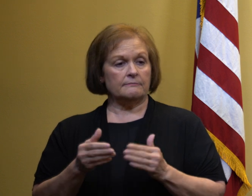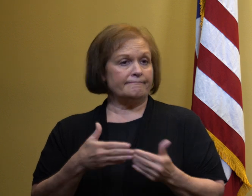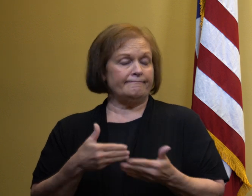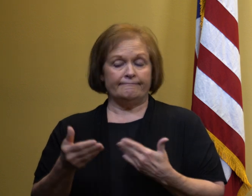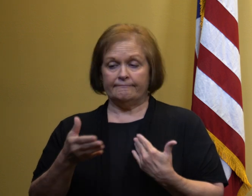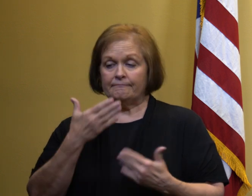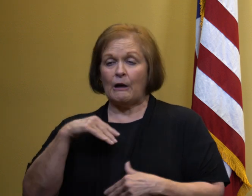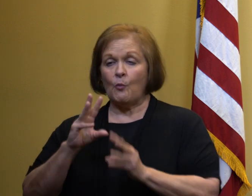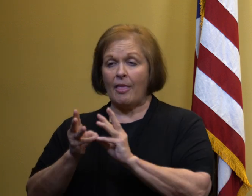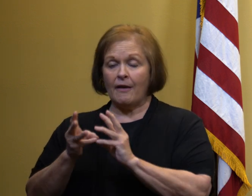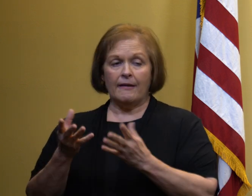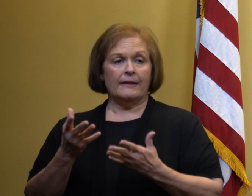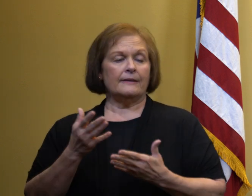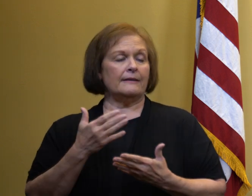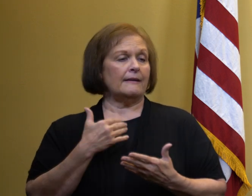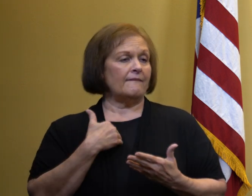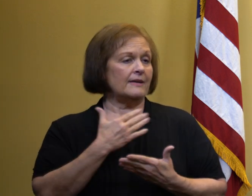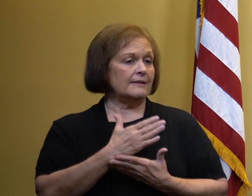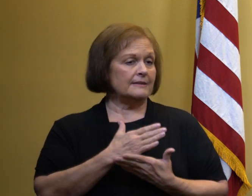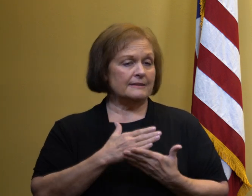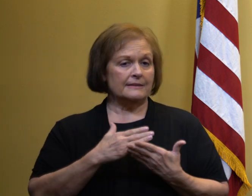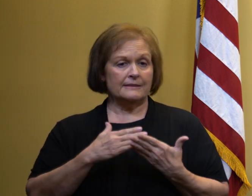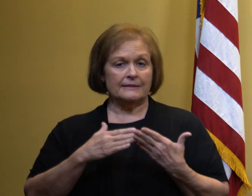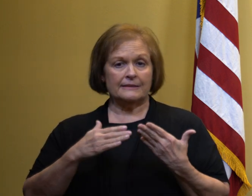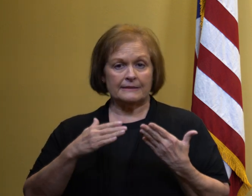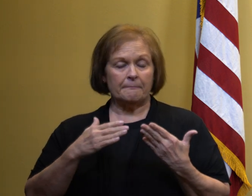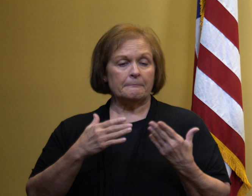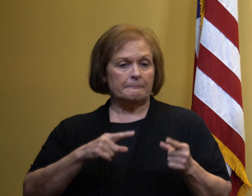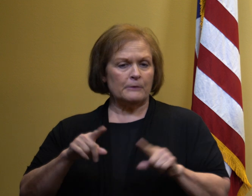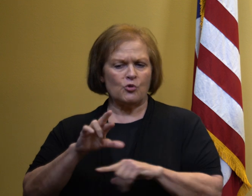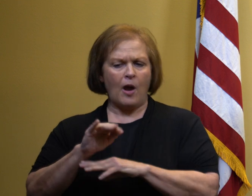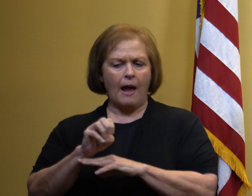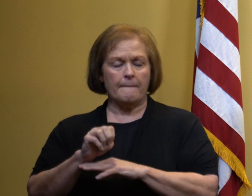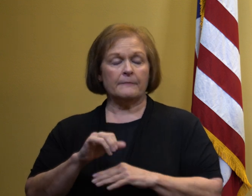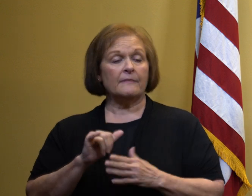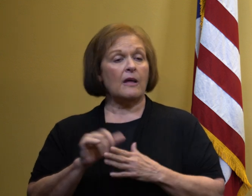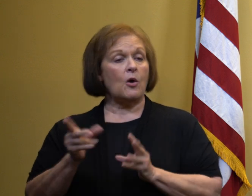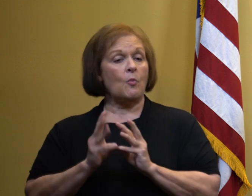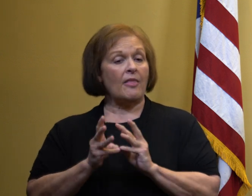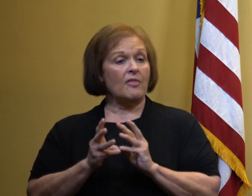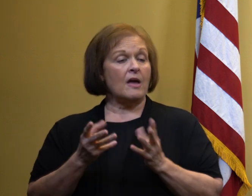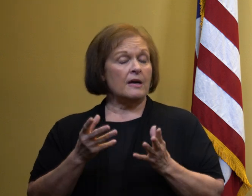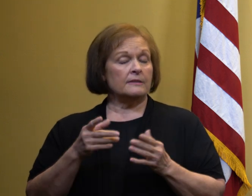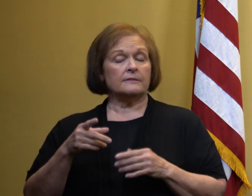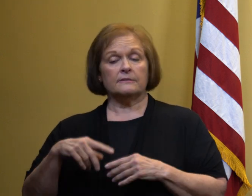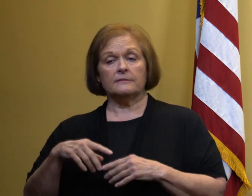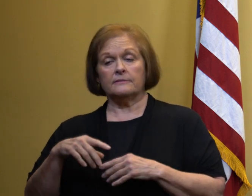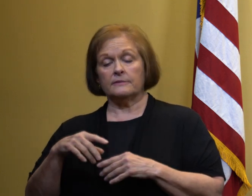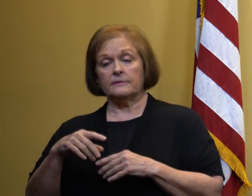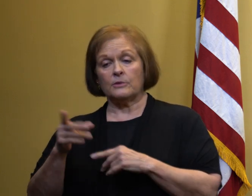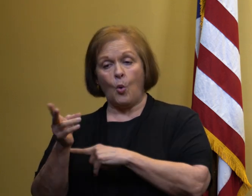weather and some bouts with violent crime. The forecast as it relates to hotel